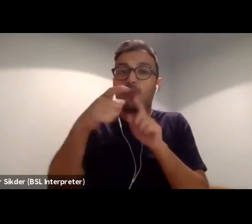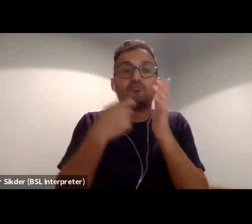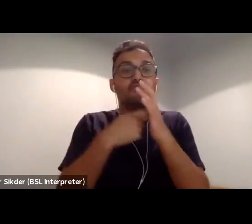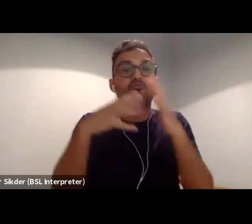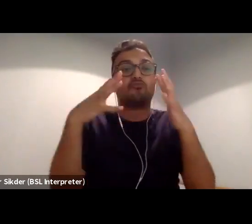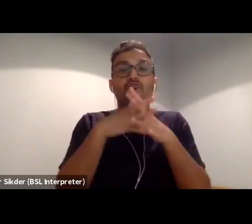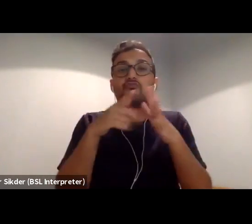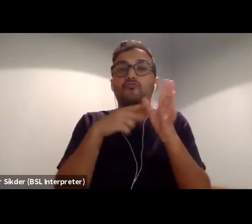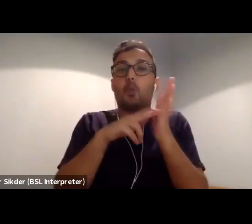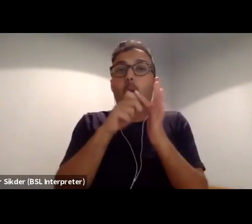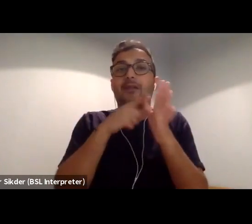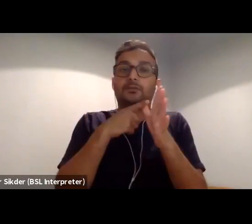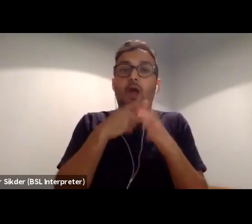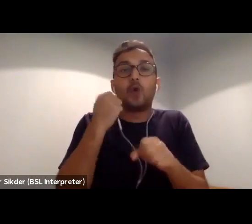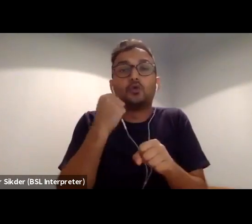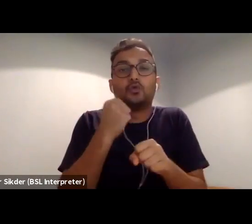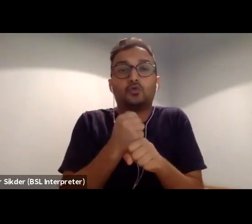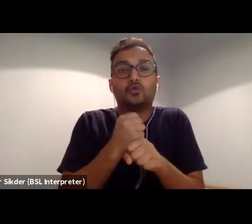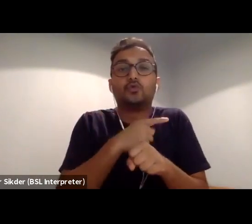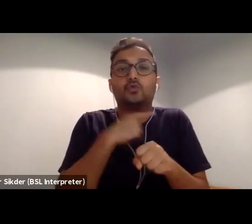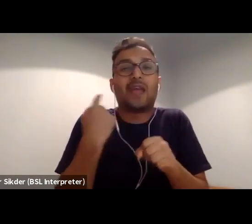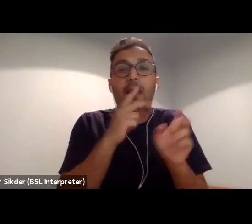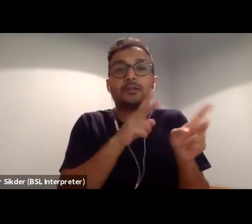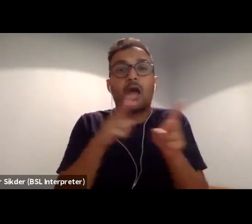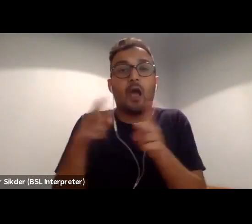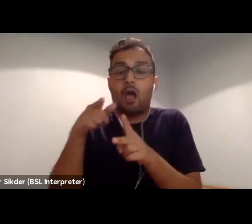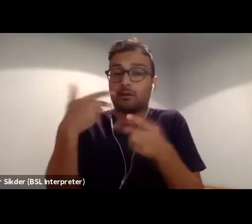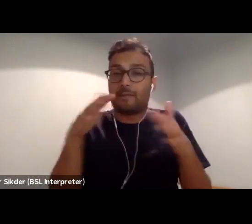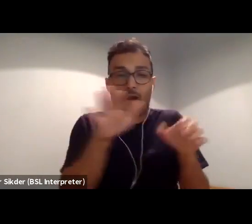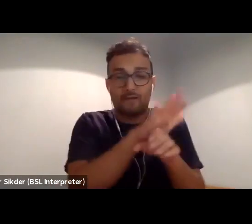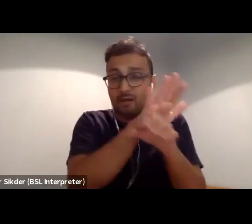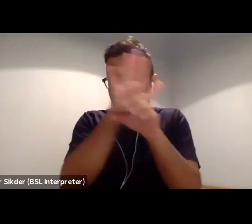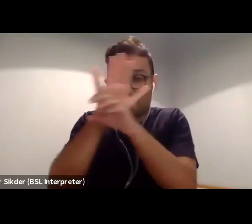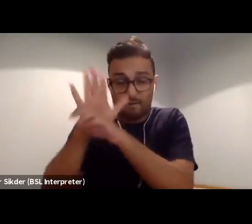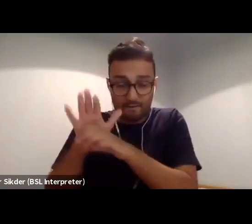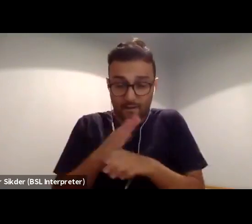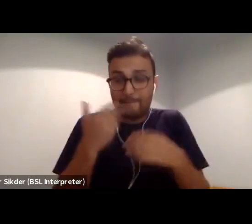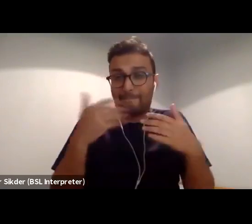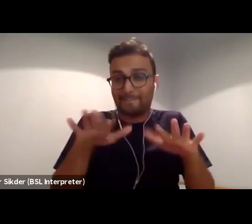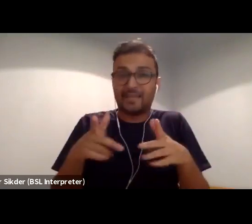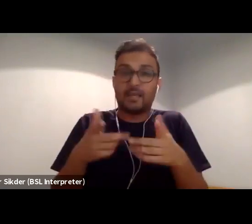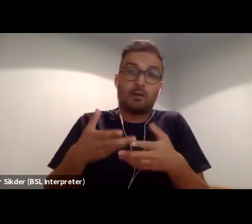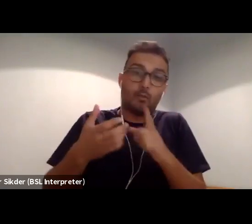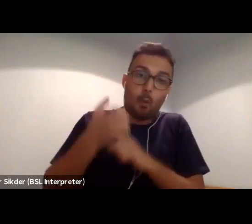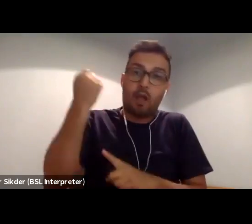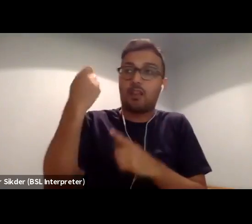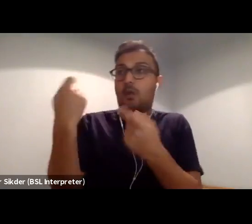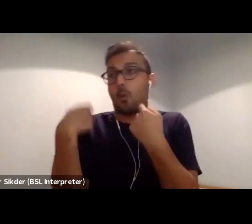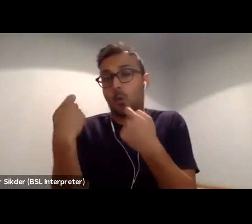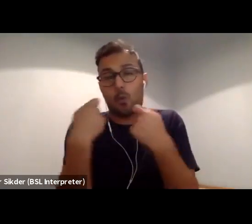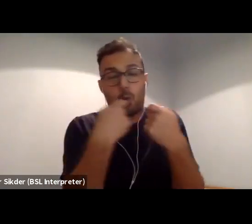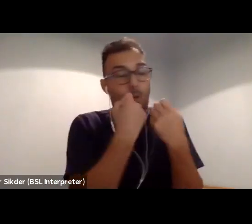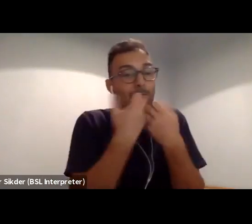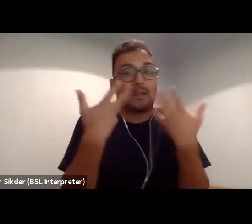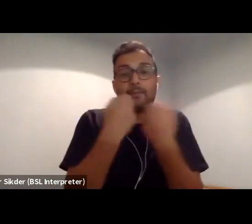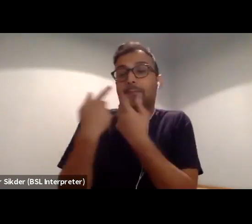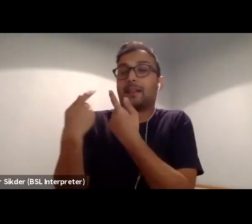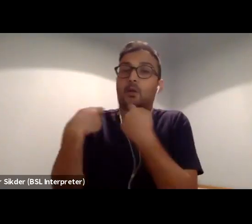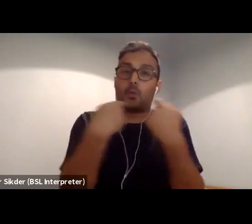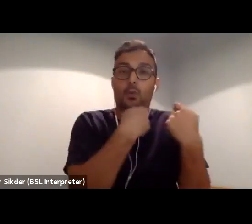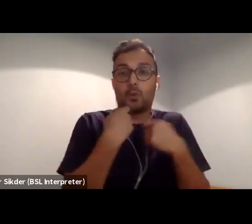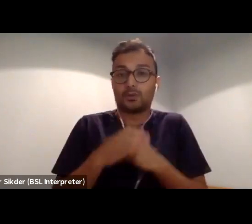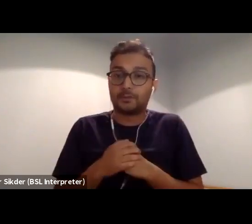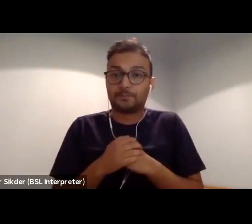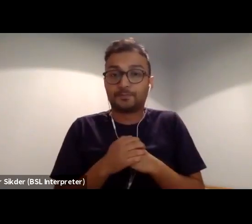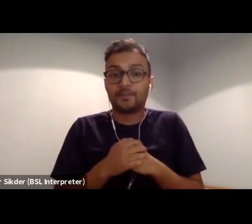for Panorama, for which my team received a Royal Television Award and an Amnesty International Award. I'll just give you a